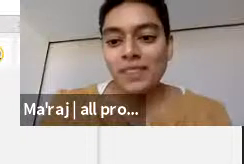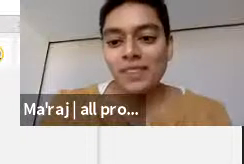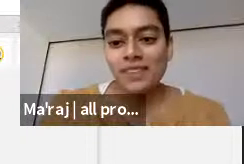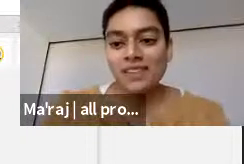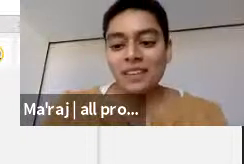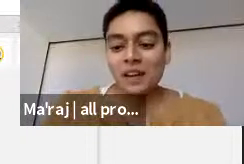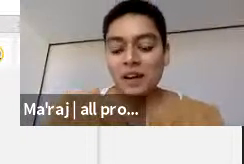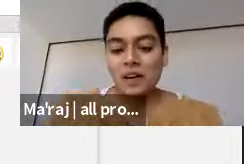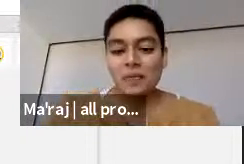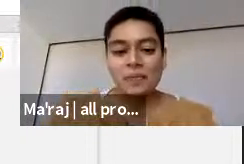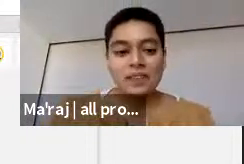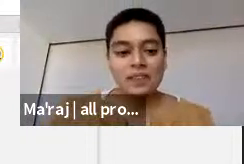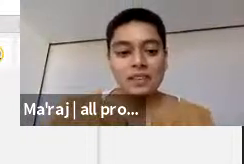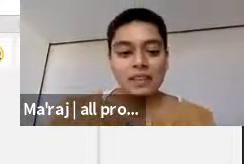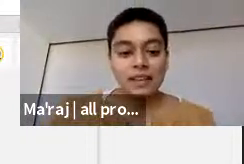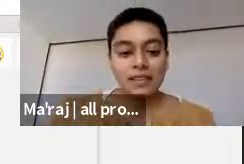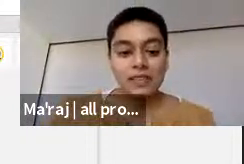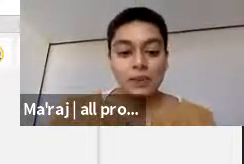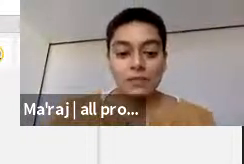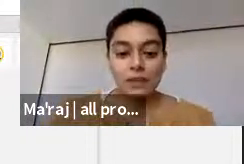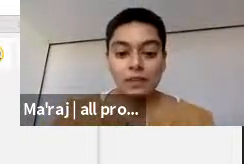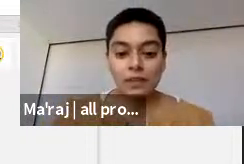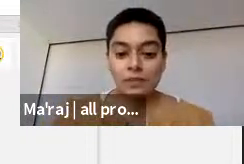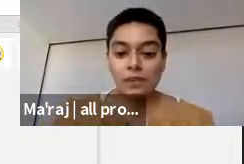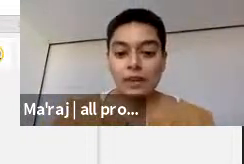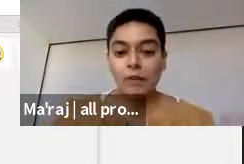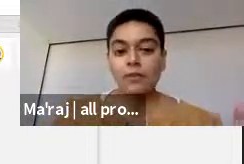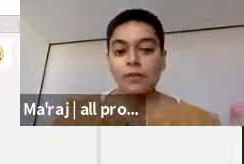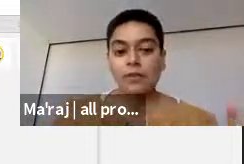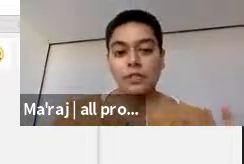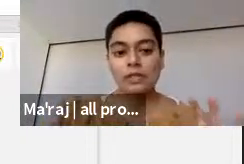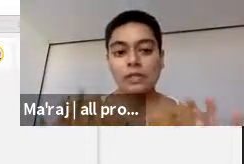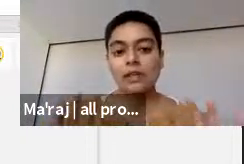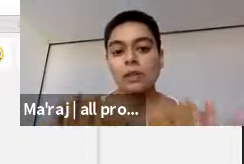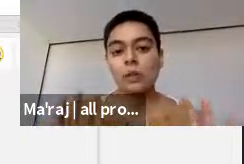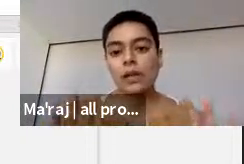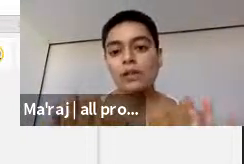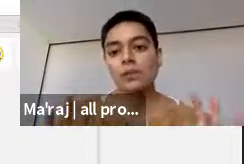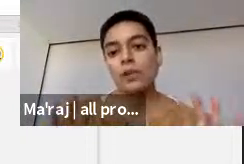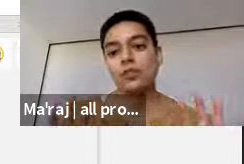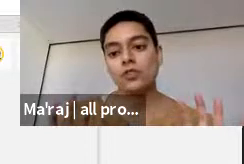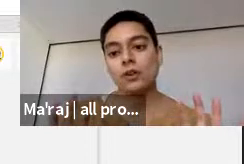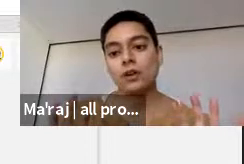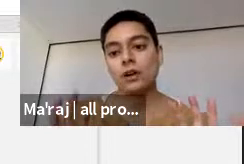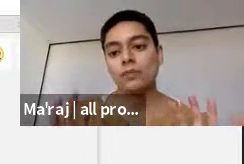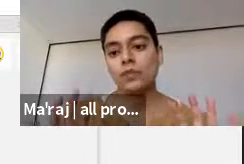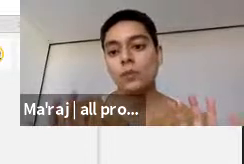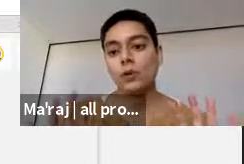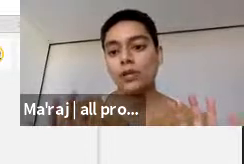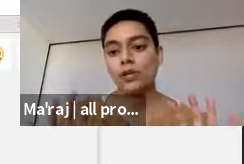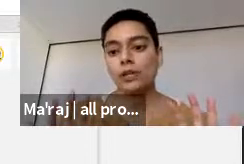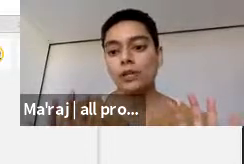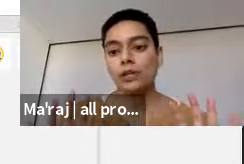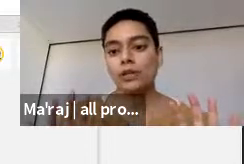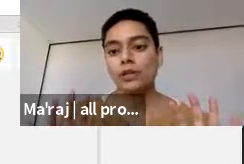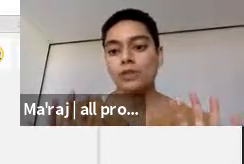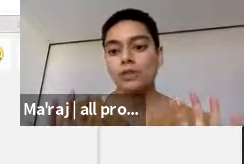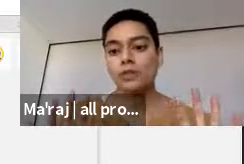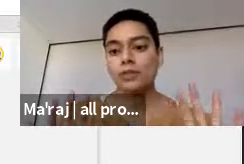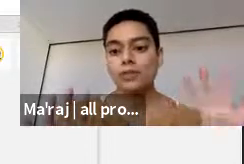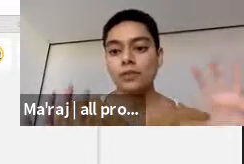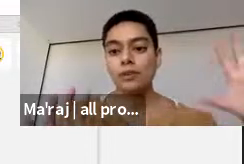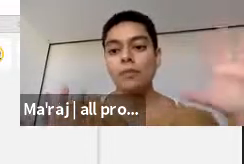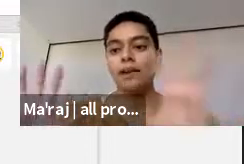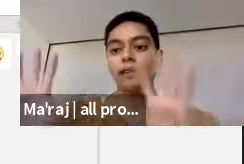Thank you, Weslynne. Yeah, this graphic I think is very helpful in just seeing the ways in which this work